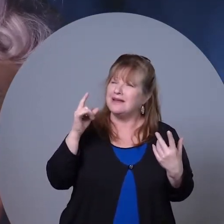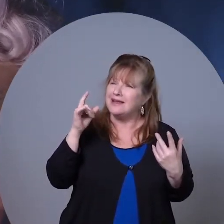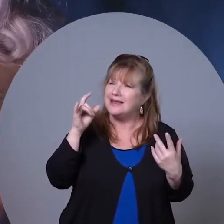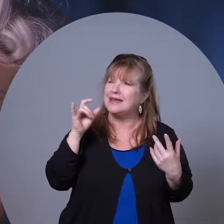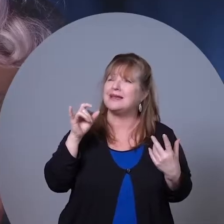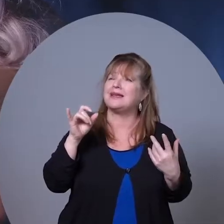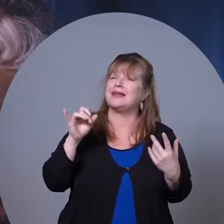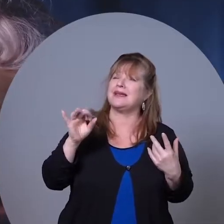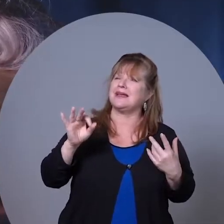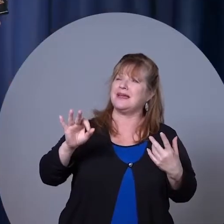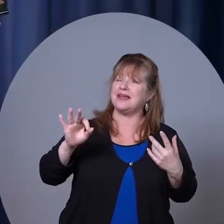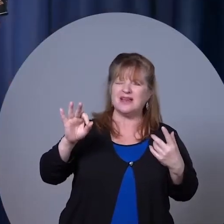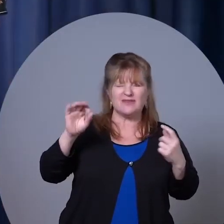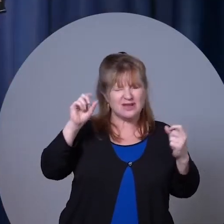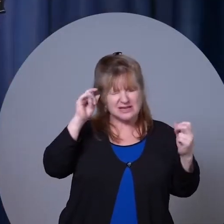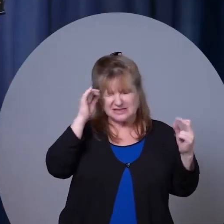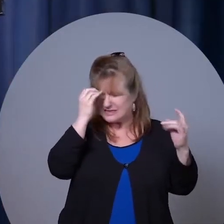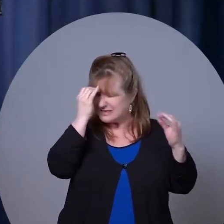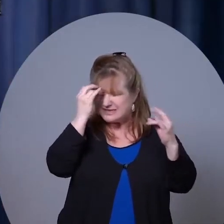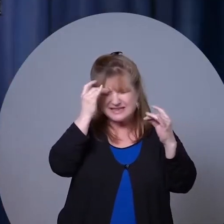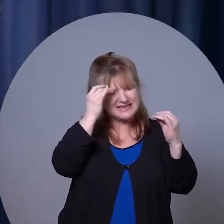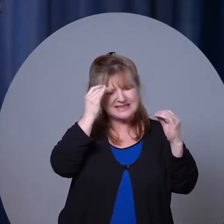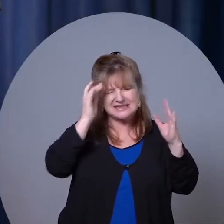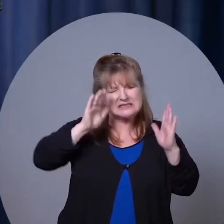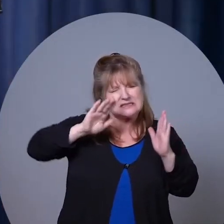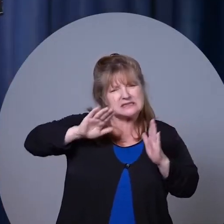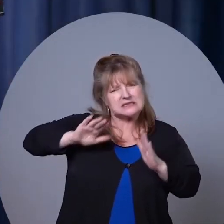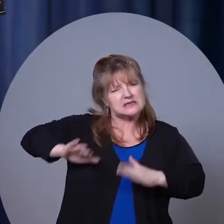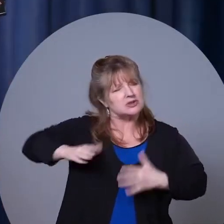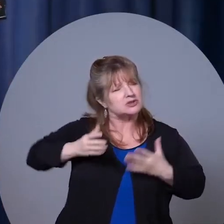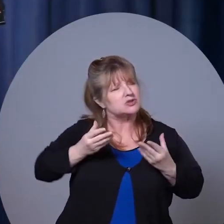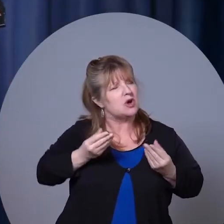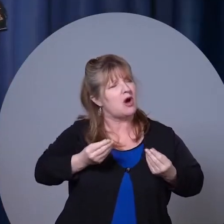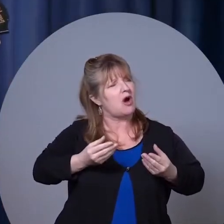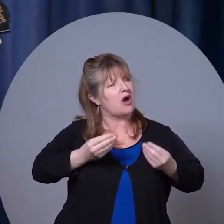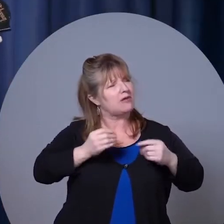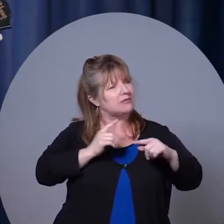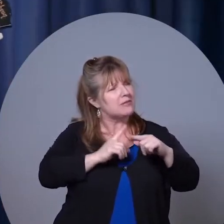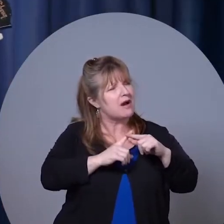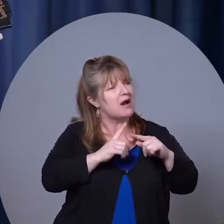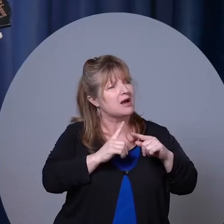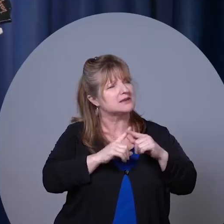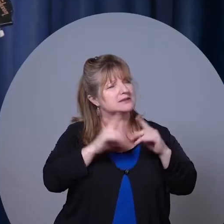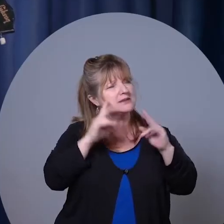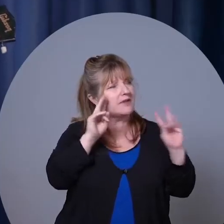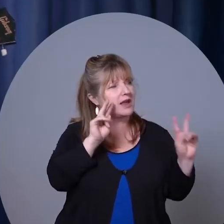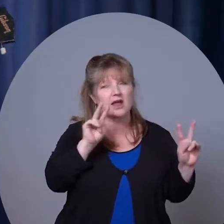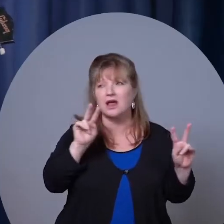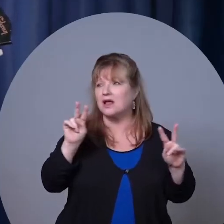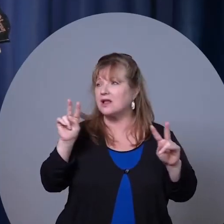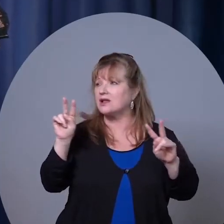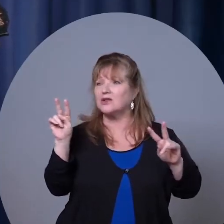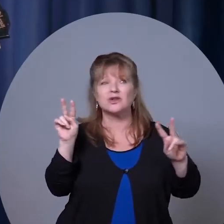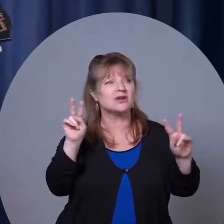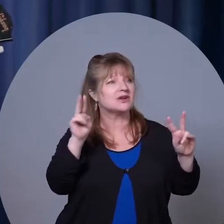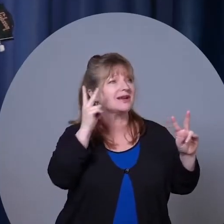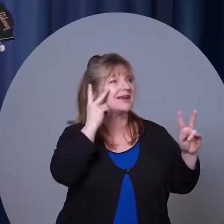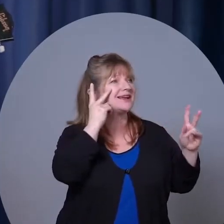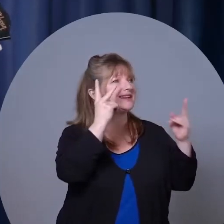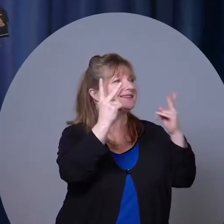Turn the white noise down and tune into a softer sound. Take a look around and see in